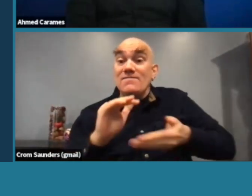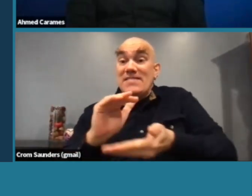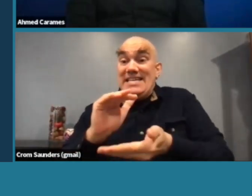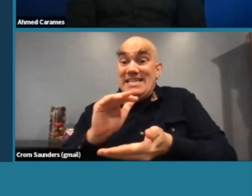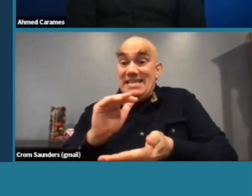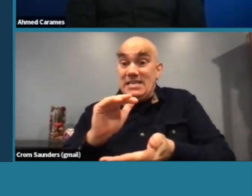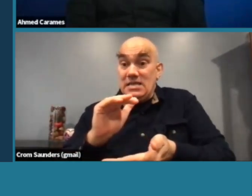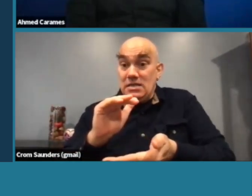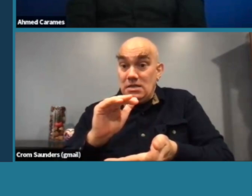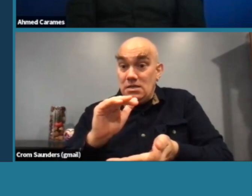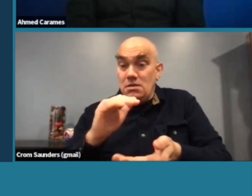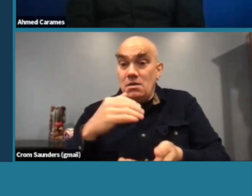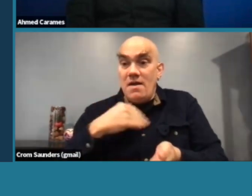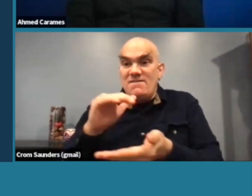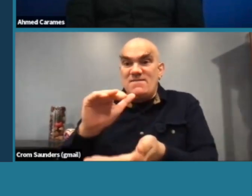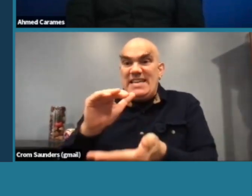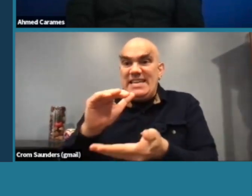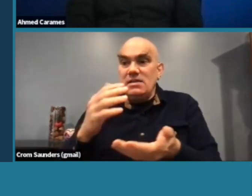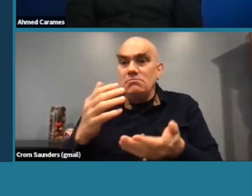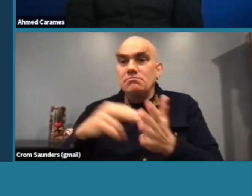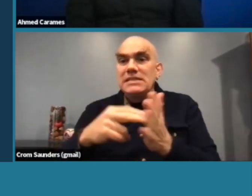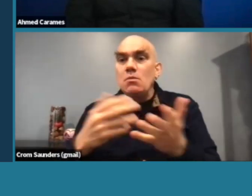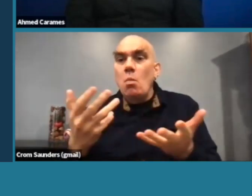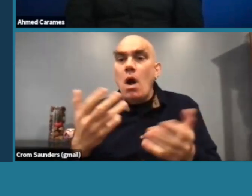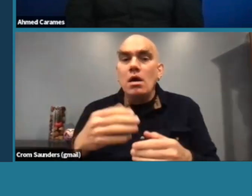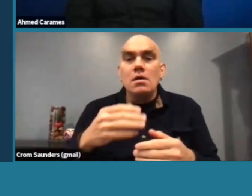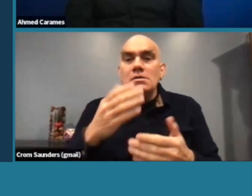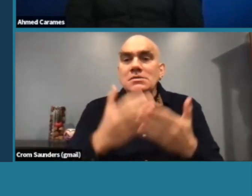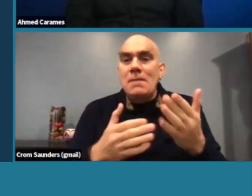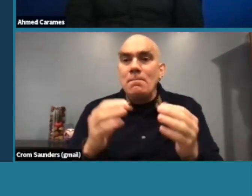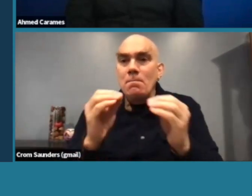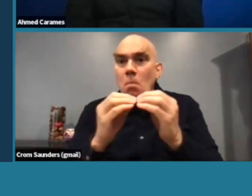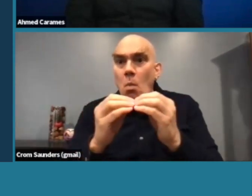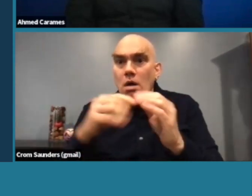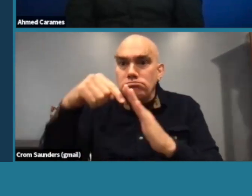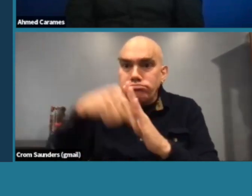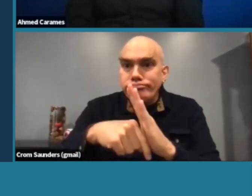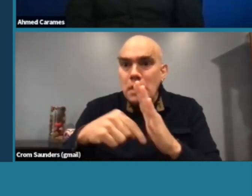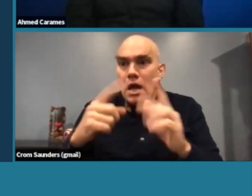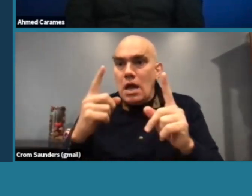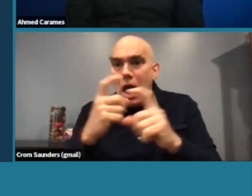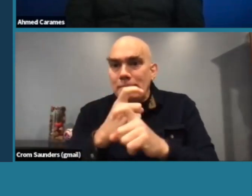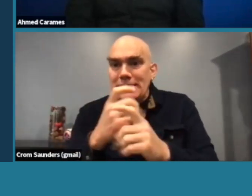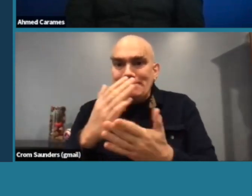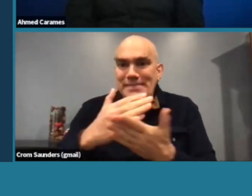show. So as they're interpreting, I can feed them lines and feed them any information they may